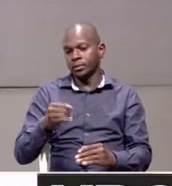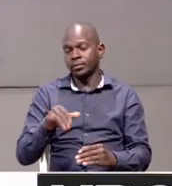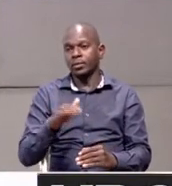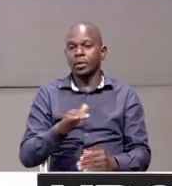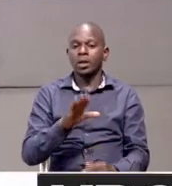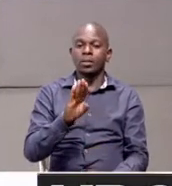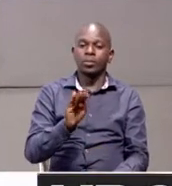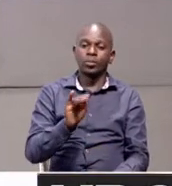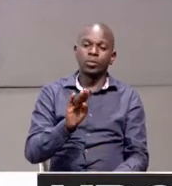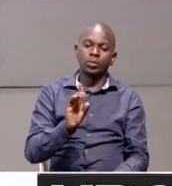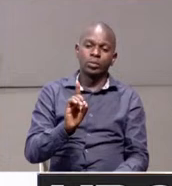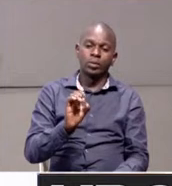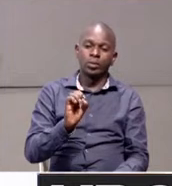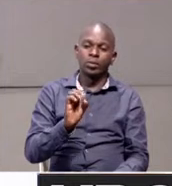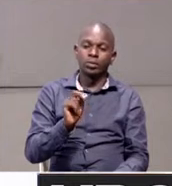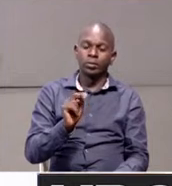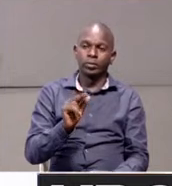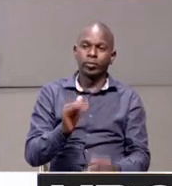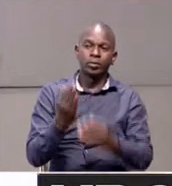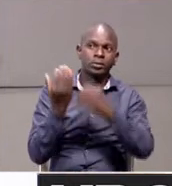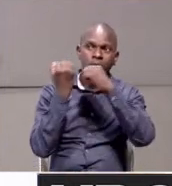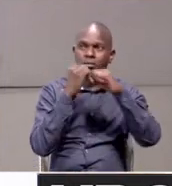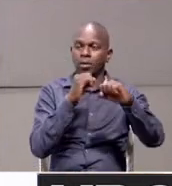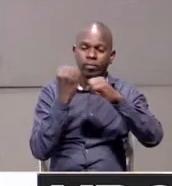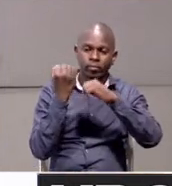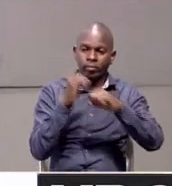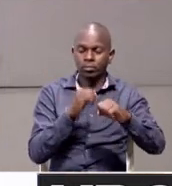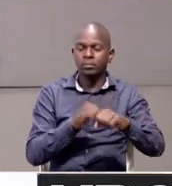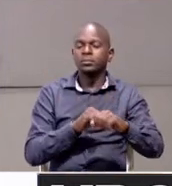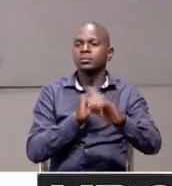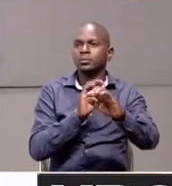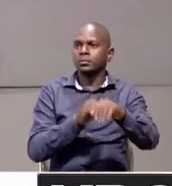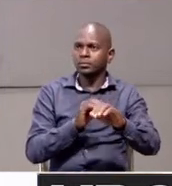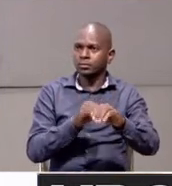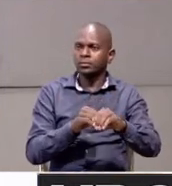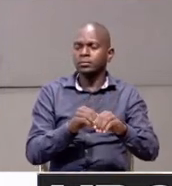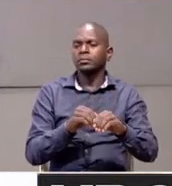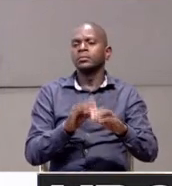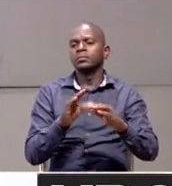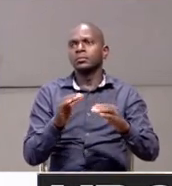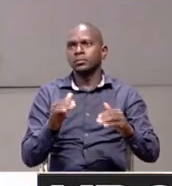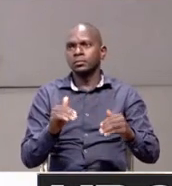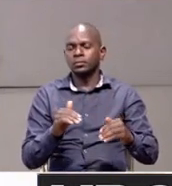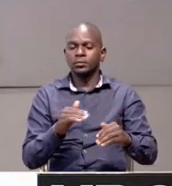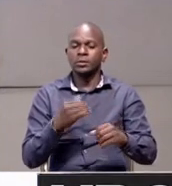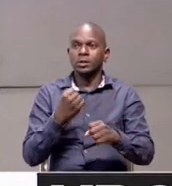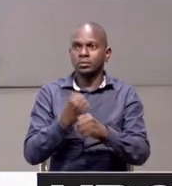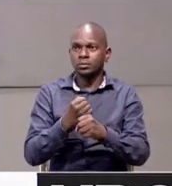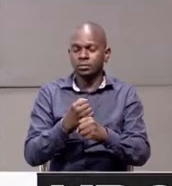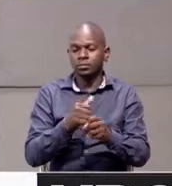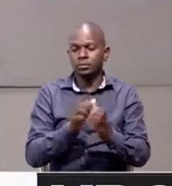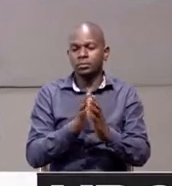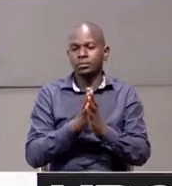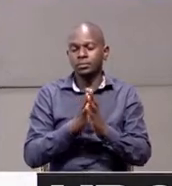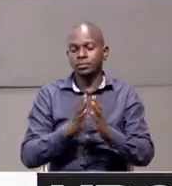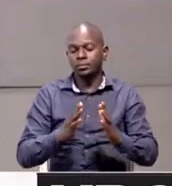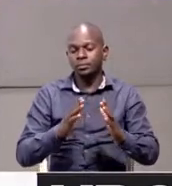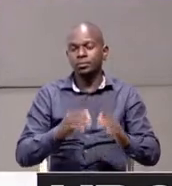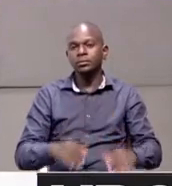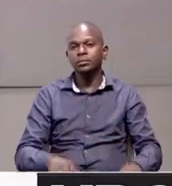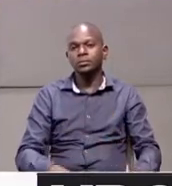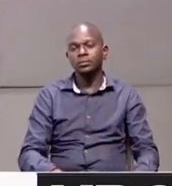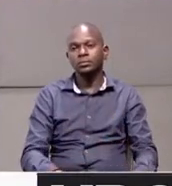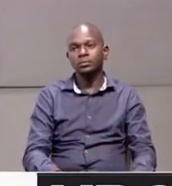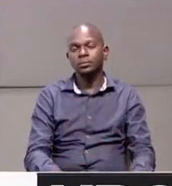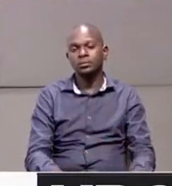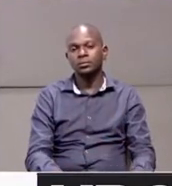Budondo, where sugarcane growing is one of the major activities being carried out. Benon Mukwaya,